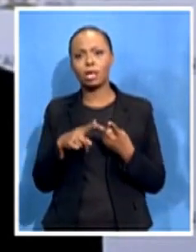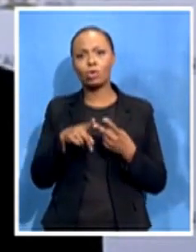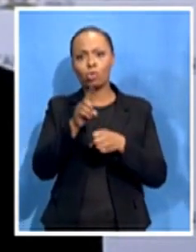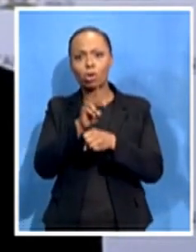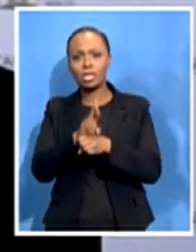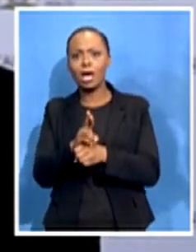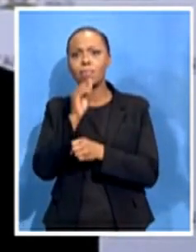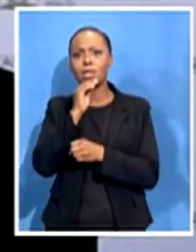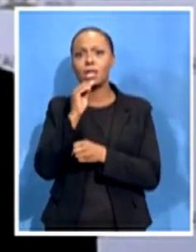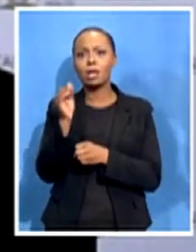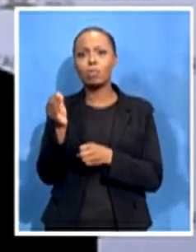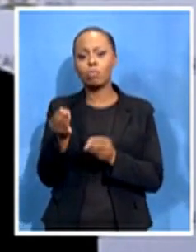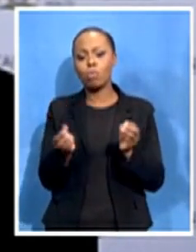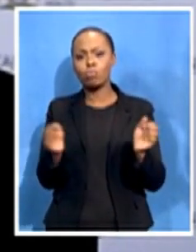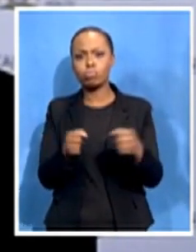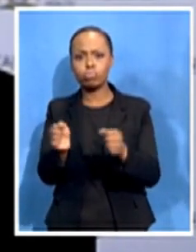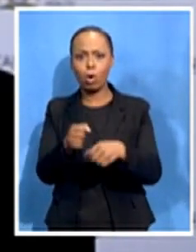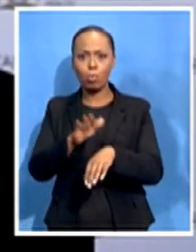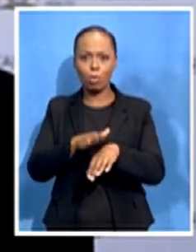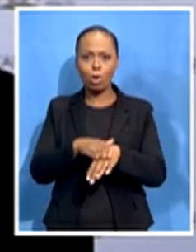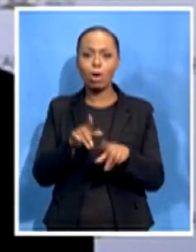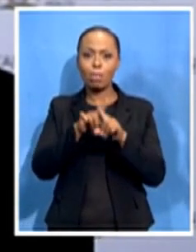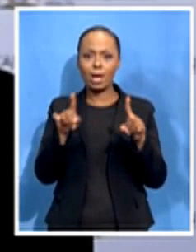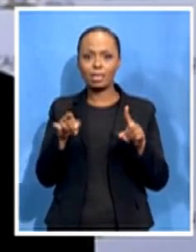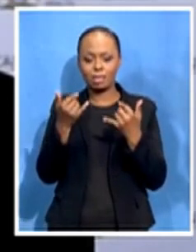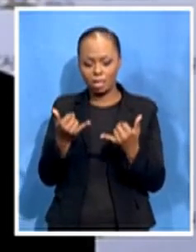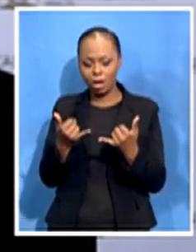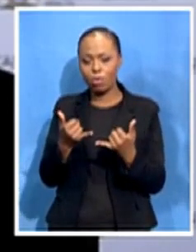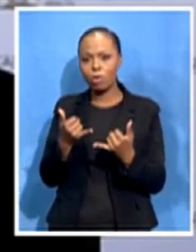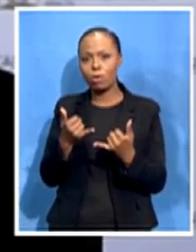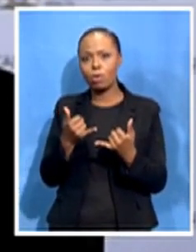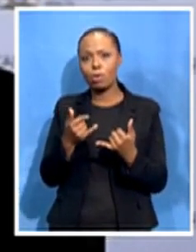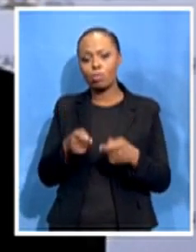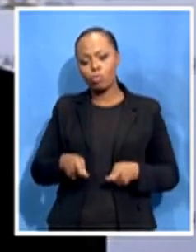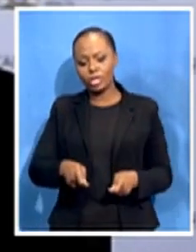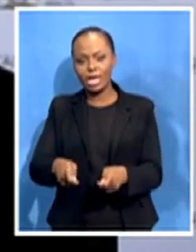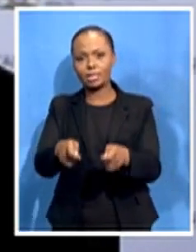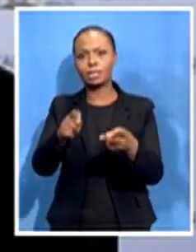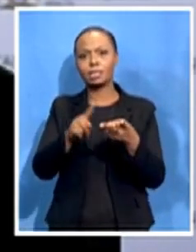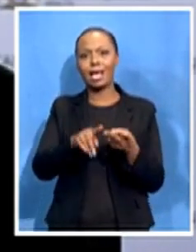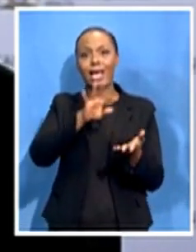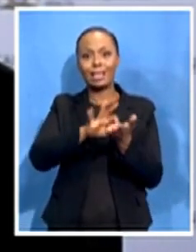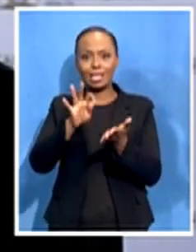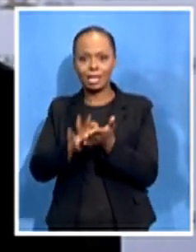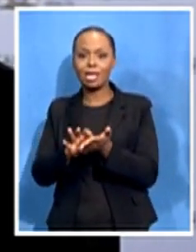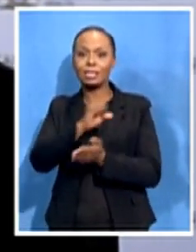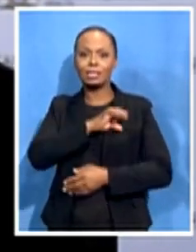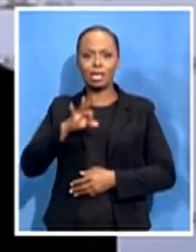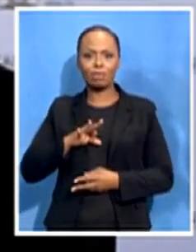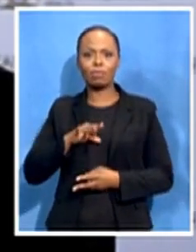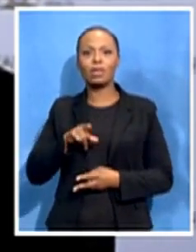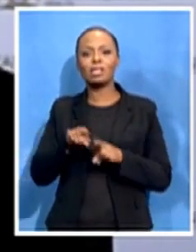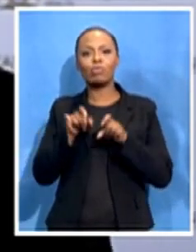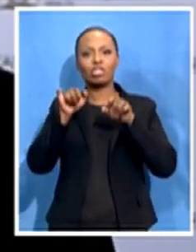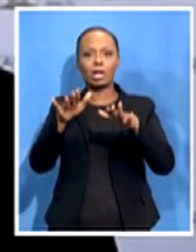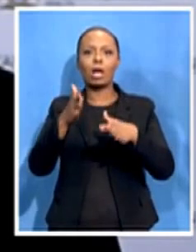of porters and cleaners and general workers. So just to illustrate what tends to